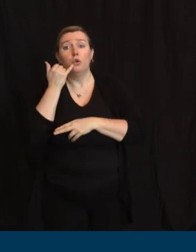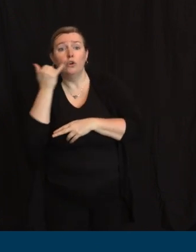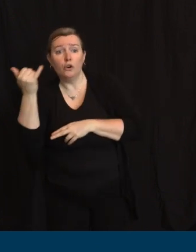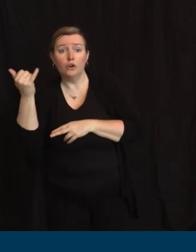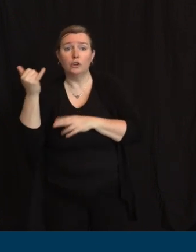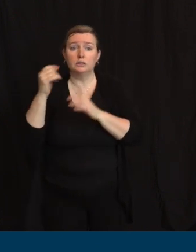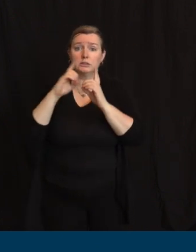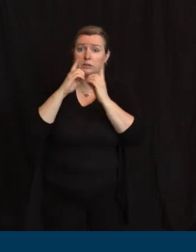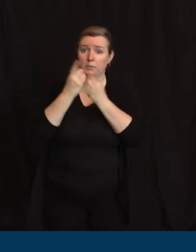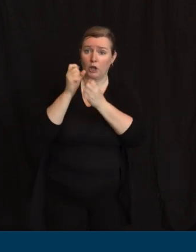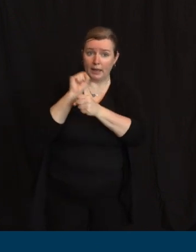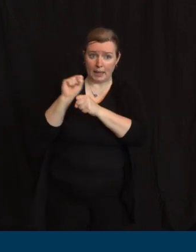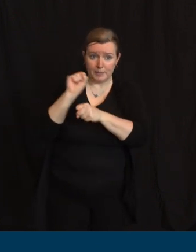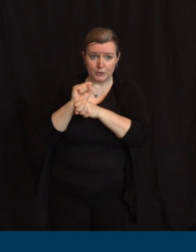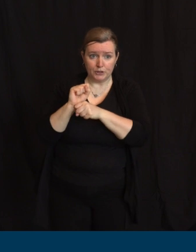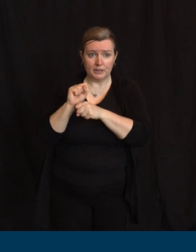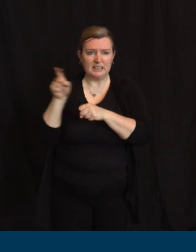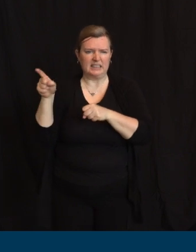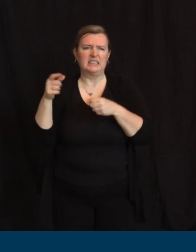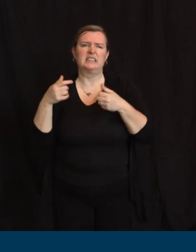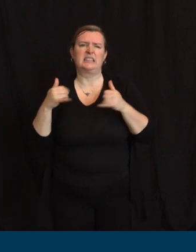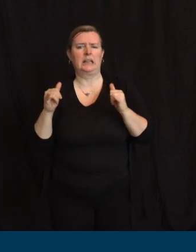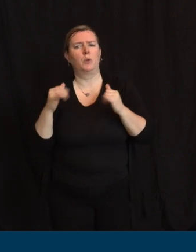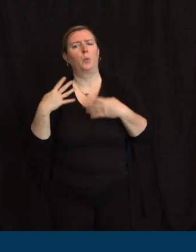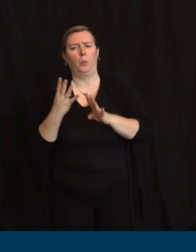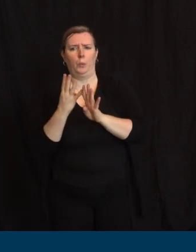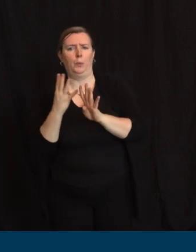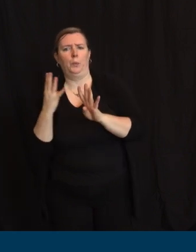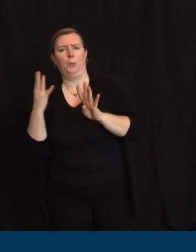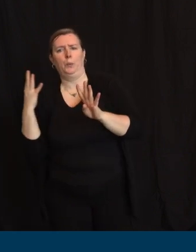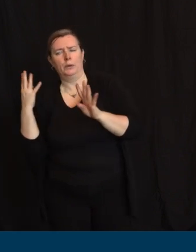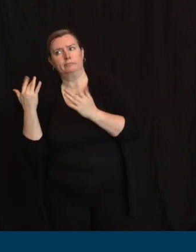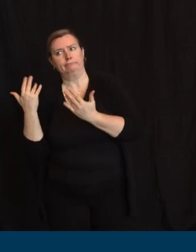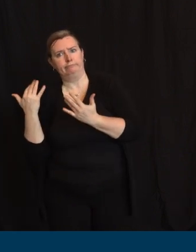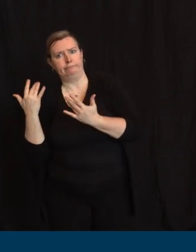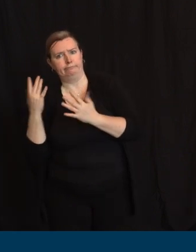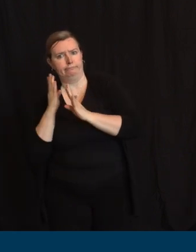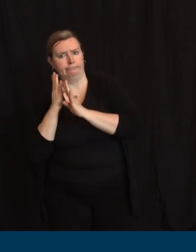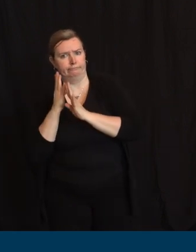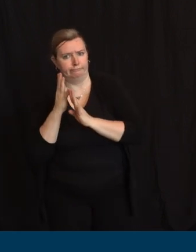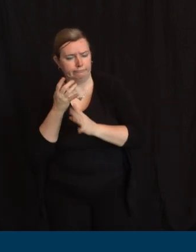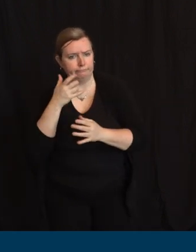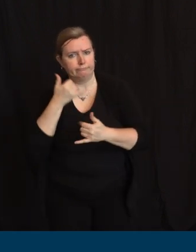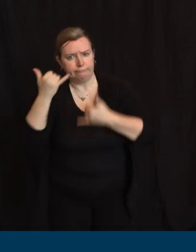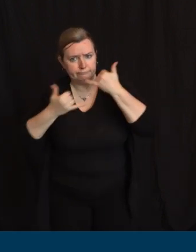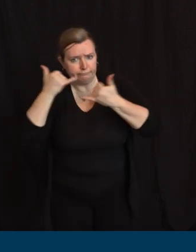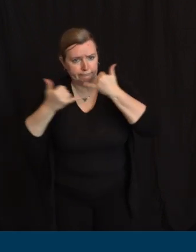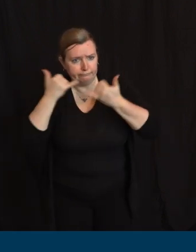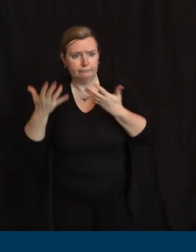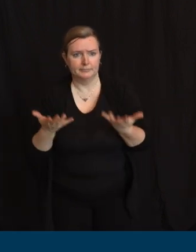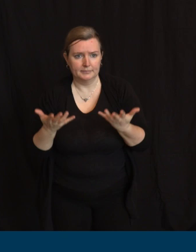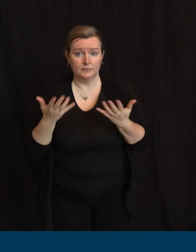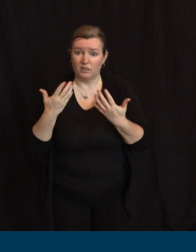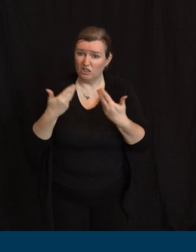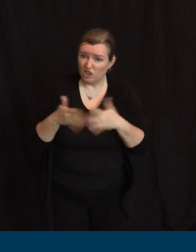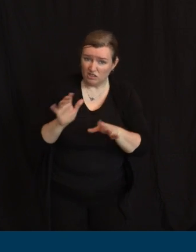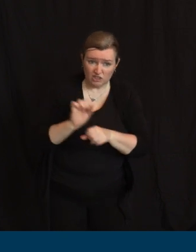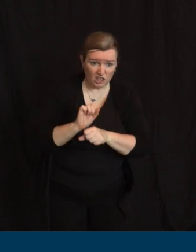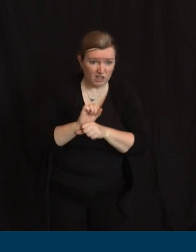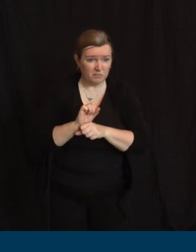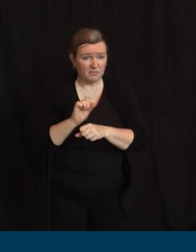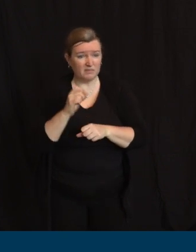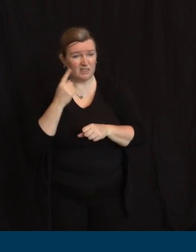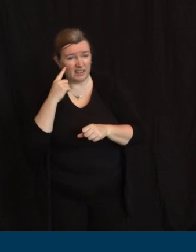phone operations, there are still wait times given the overall volume of calls. If you have lost your job and can